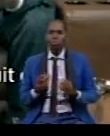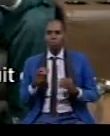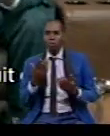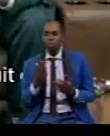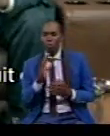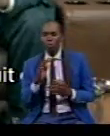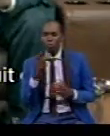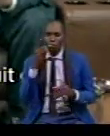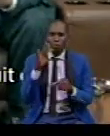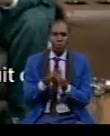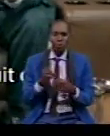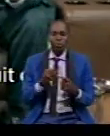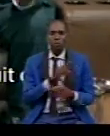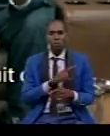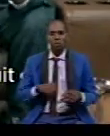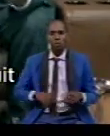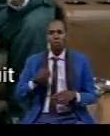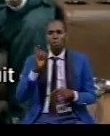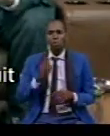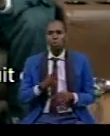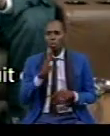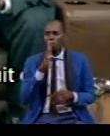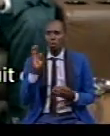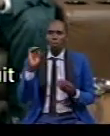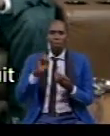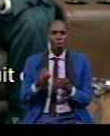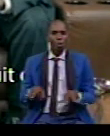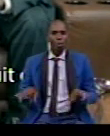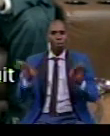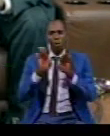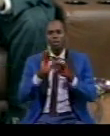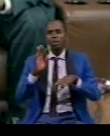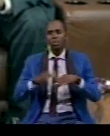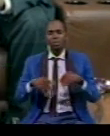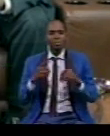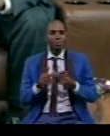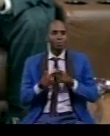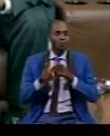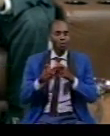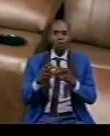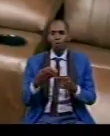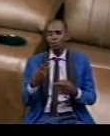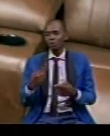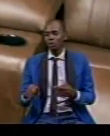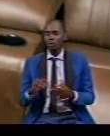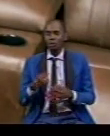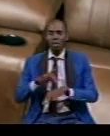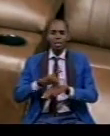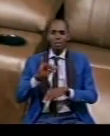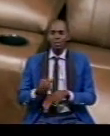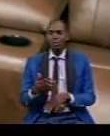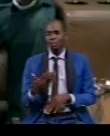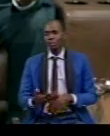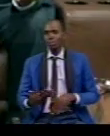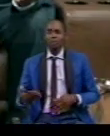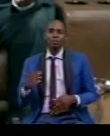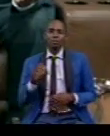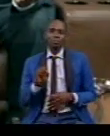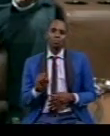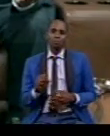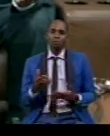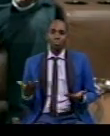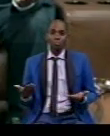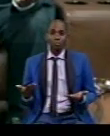controller of your life. You must accept him. You must take him. Lord, if you